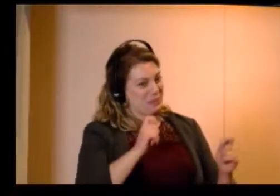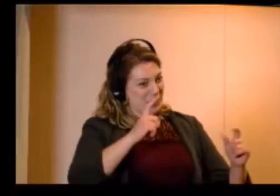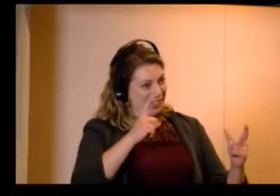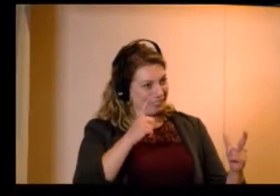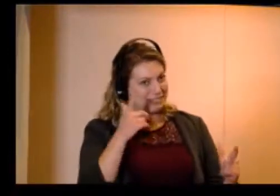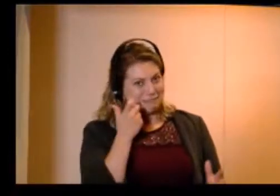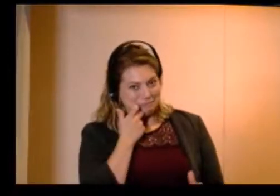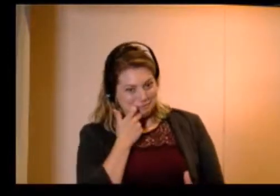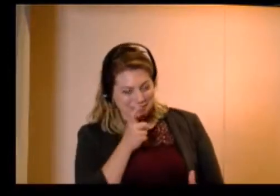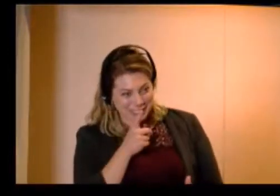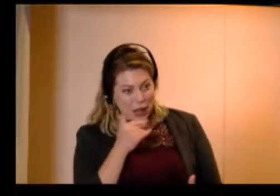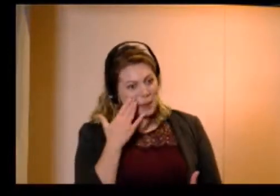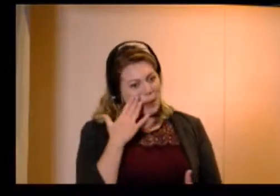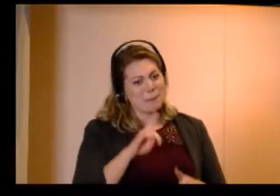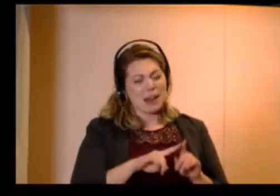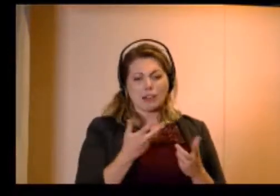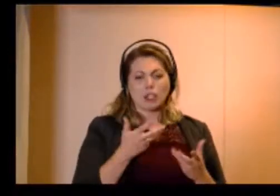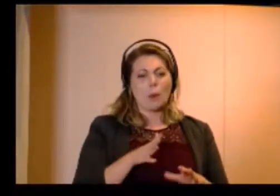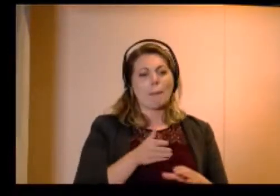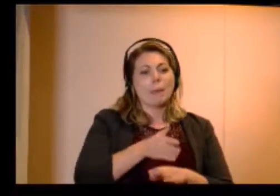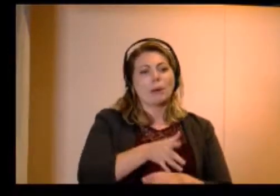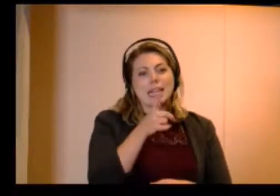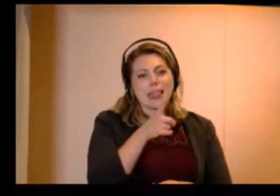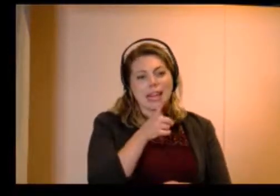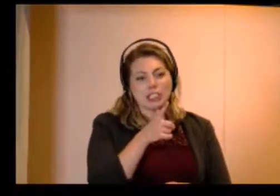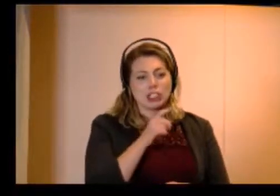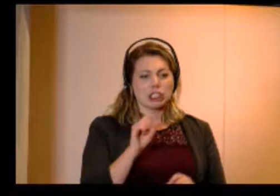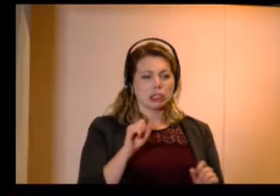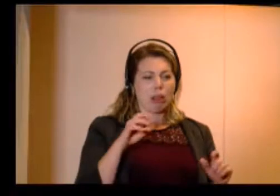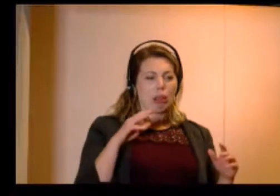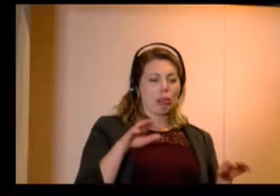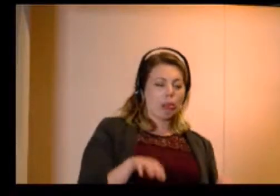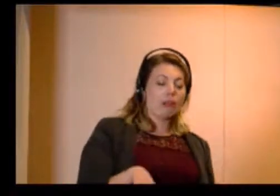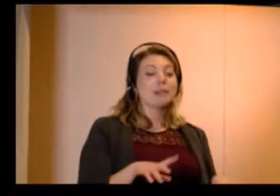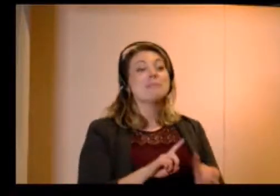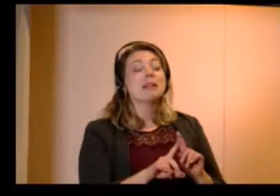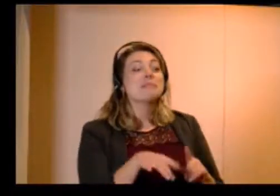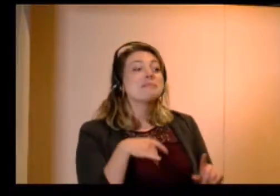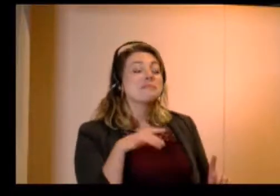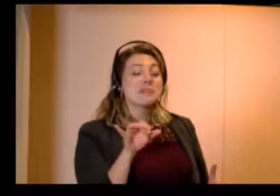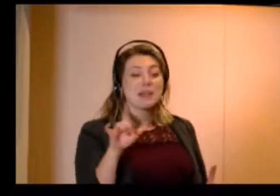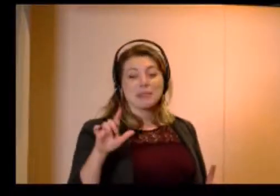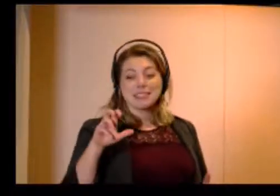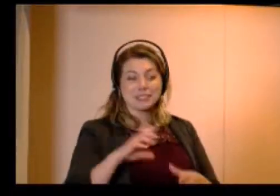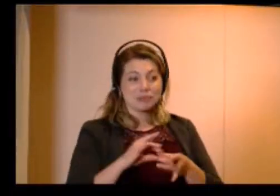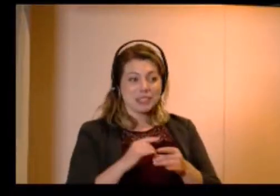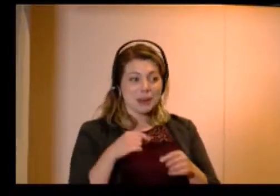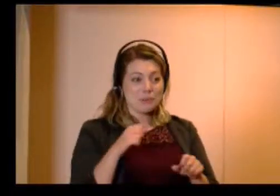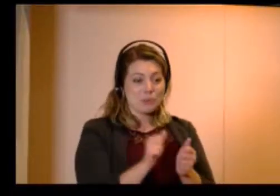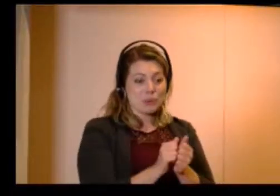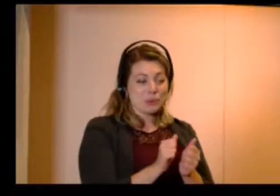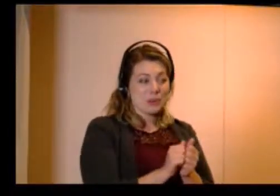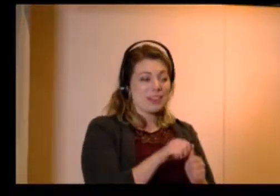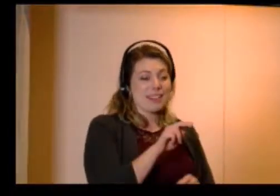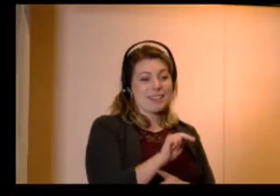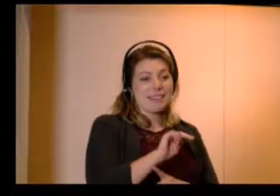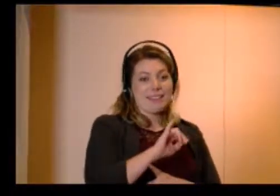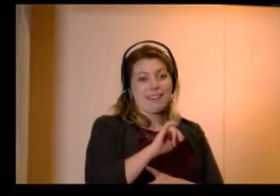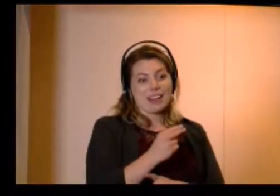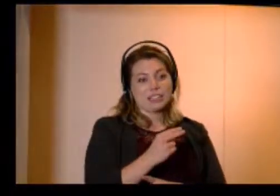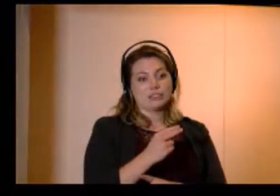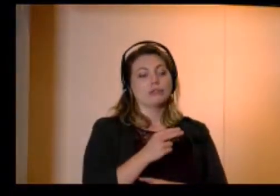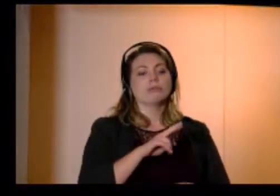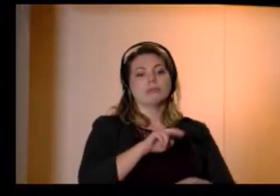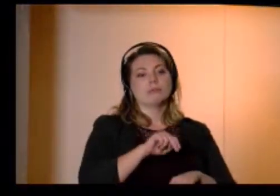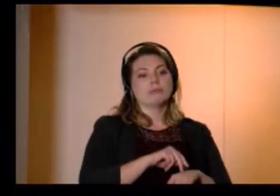don't get that post-lunch slump. So as Liz said, I am with the National Institutes of Health. This is our fun